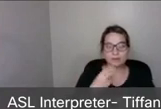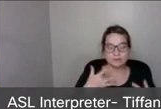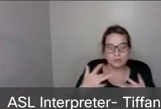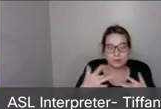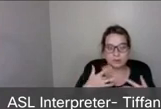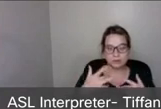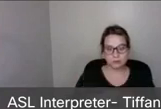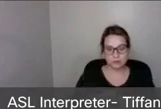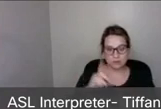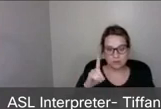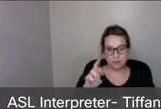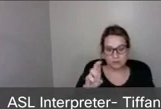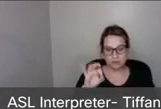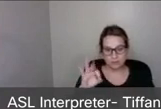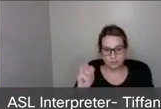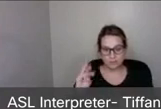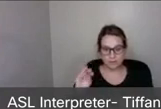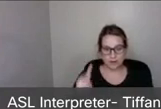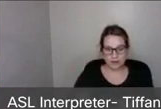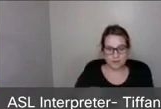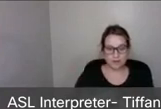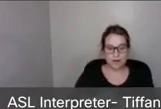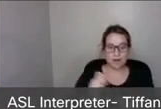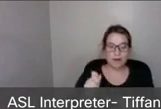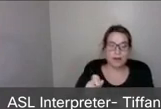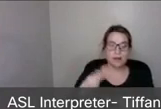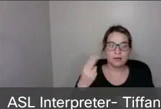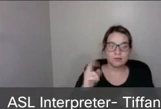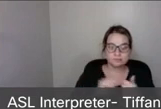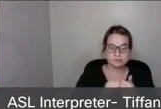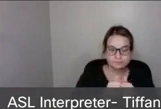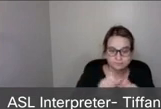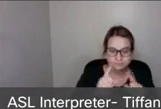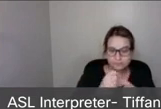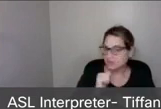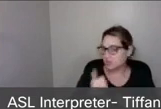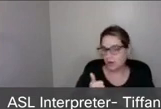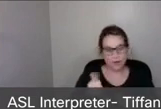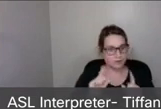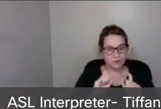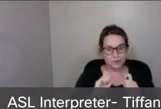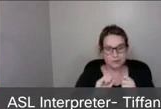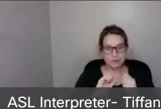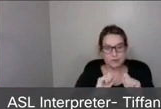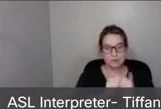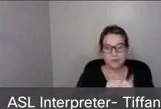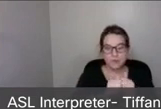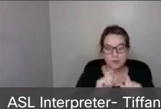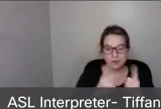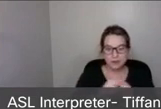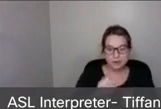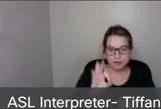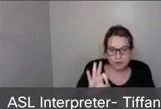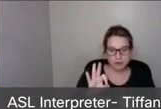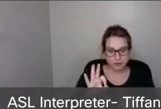draft maps. CD2 took a highly competitive district and turned it into a non-competitive district. In the 9 sample